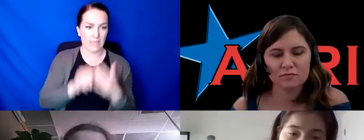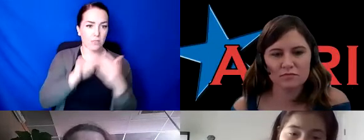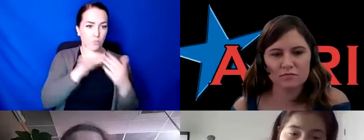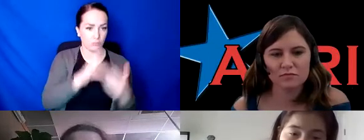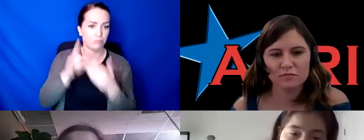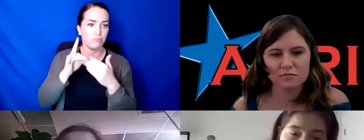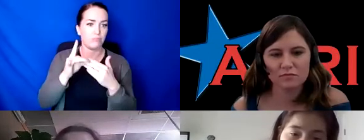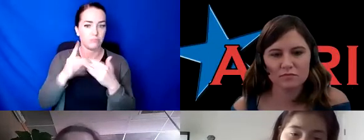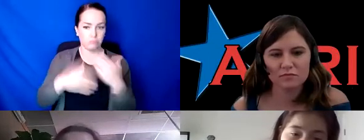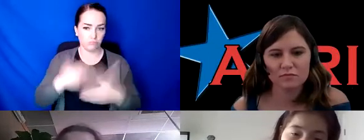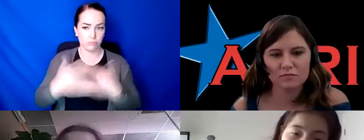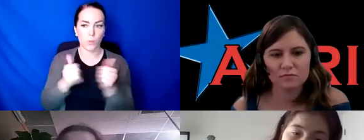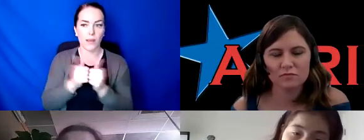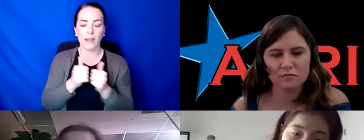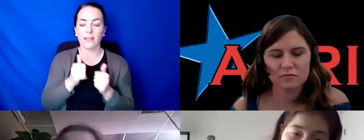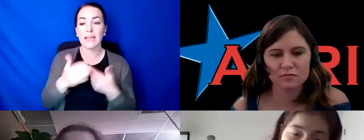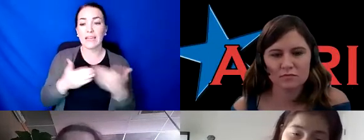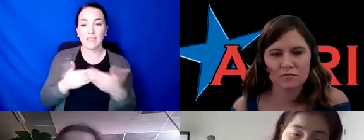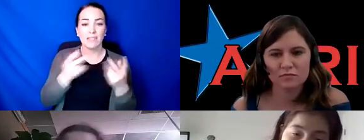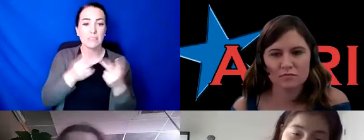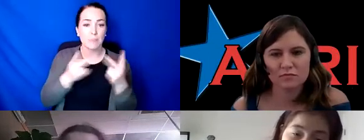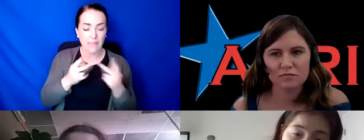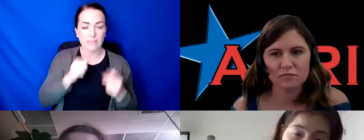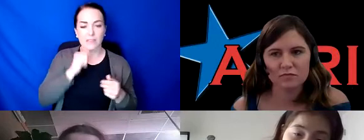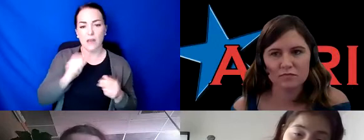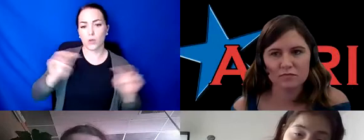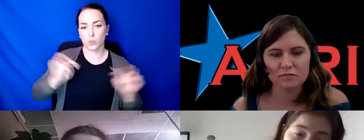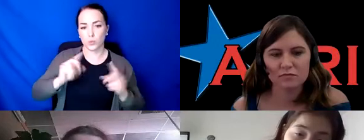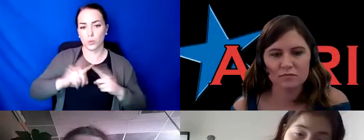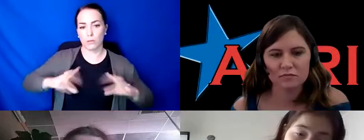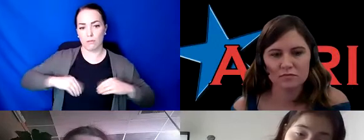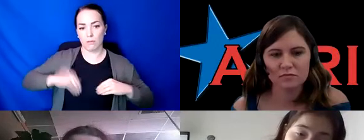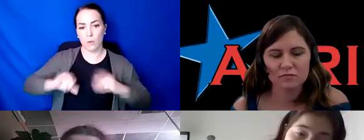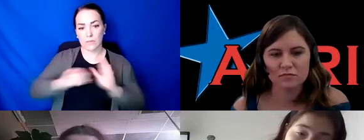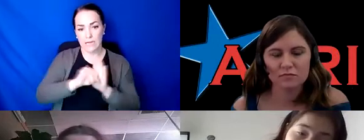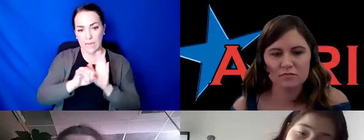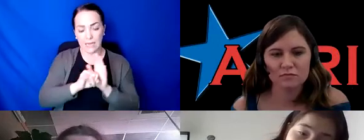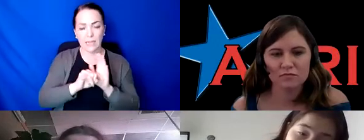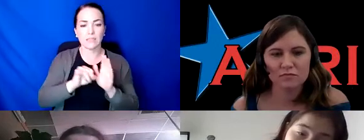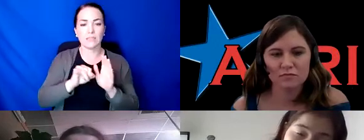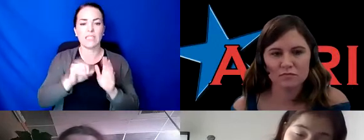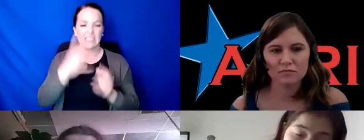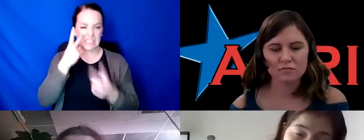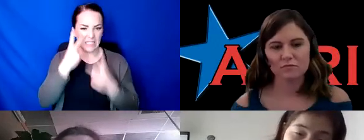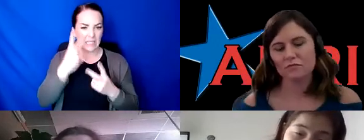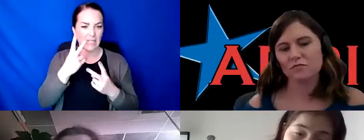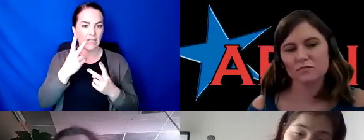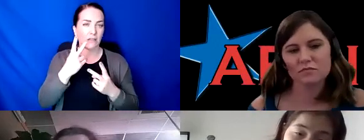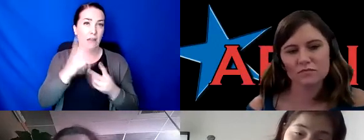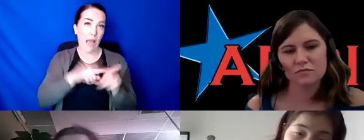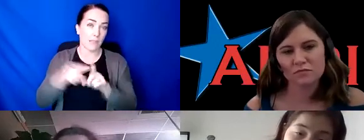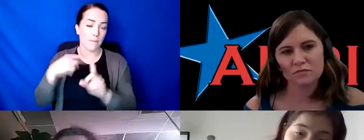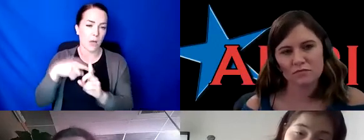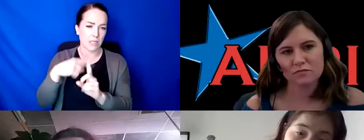even like a place where it's not just neutral to claim those identities, but actually seen as a positive. And it's just, we're fighting